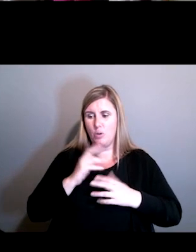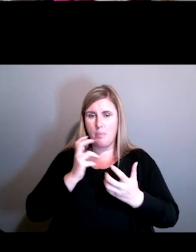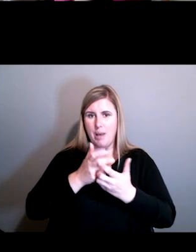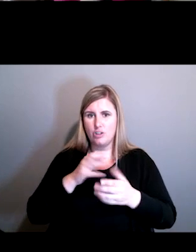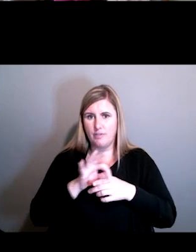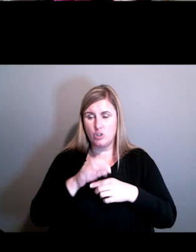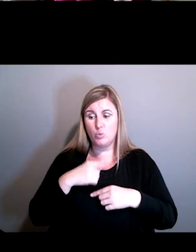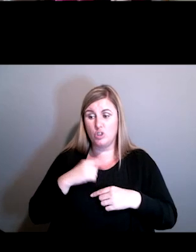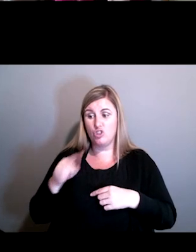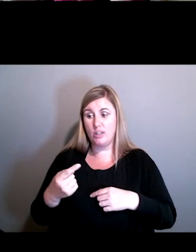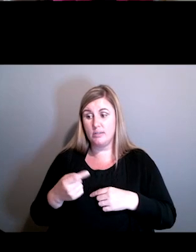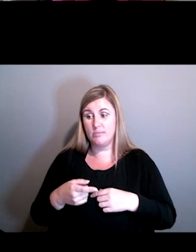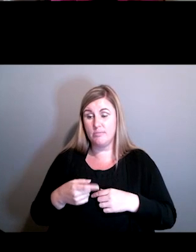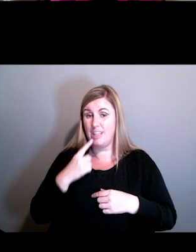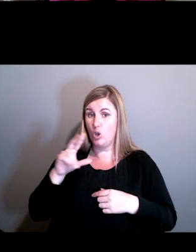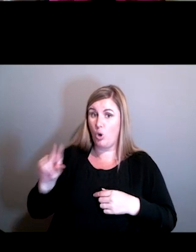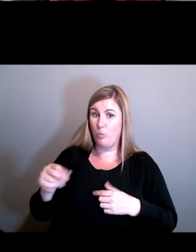to them. They have no access.